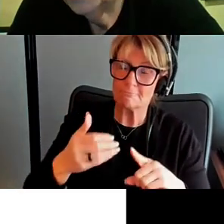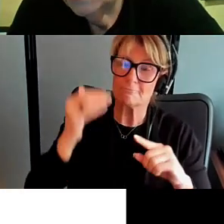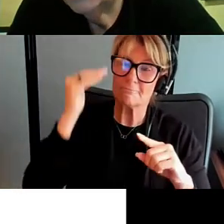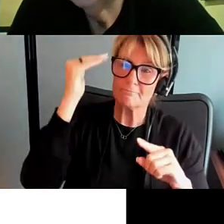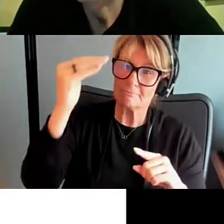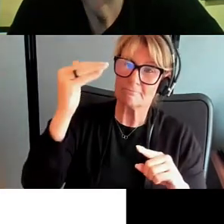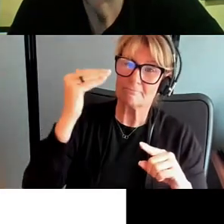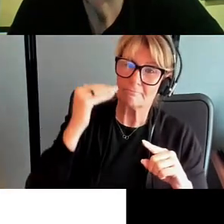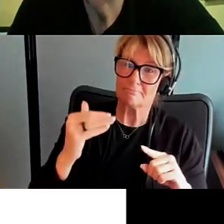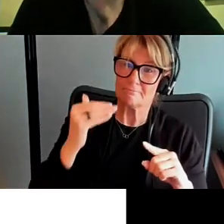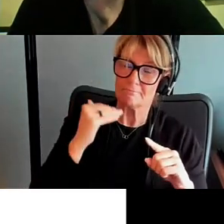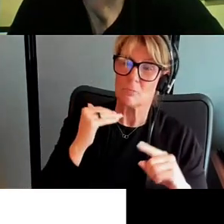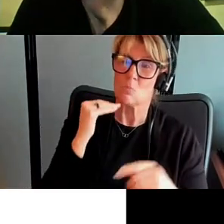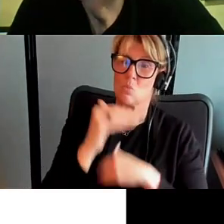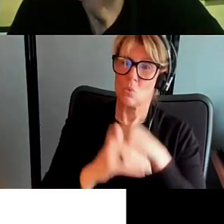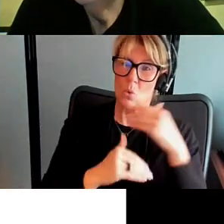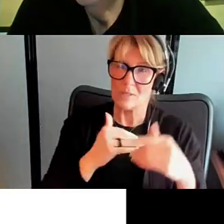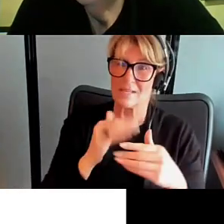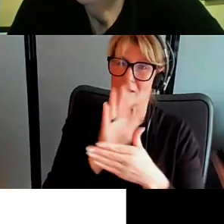what the process was,